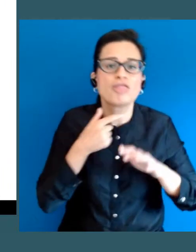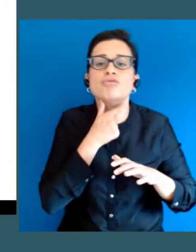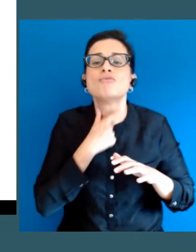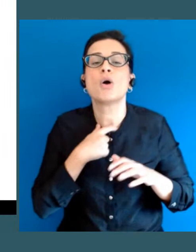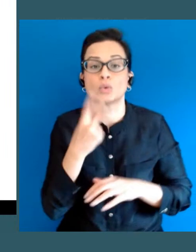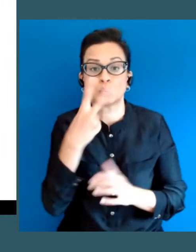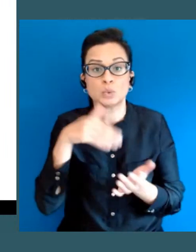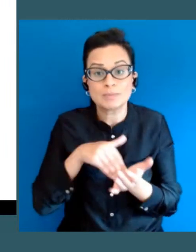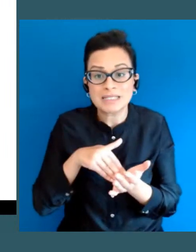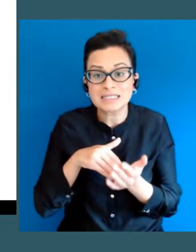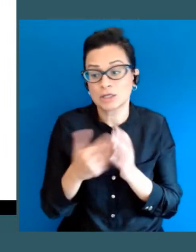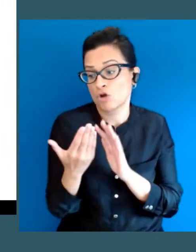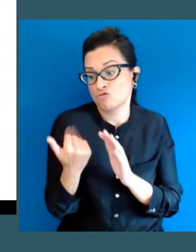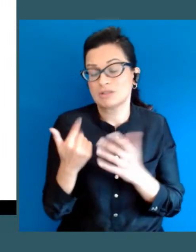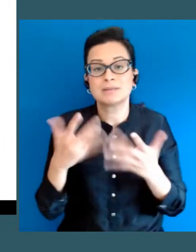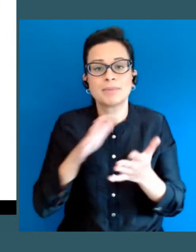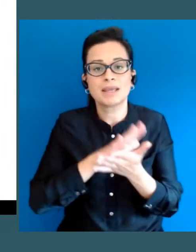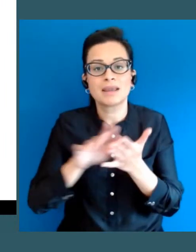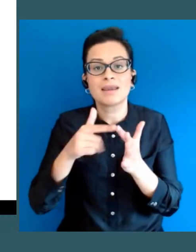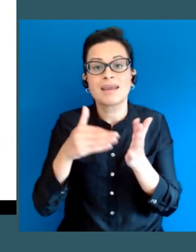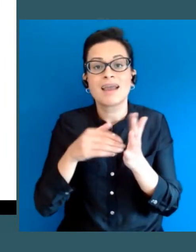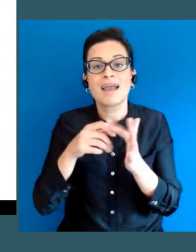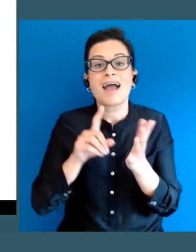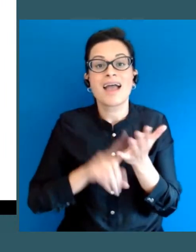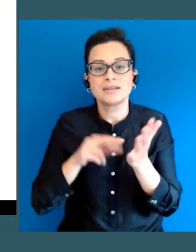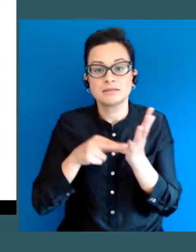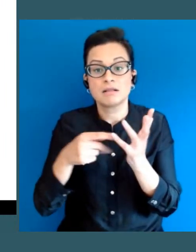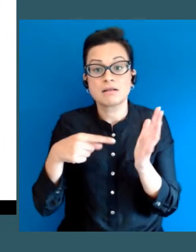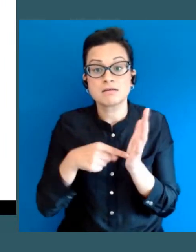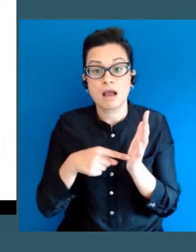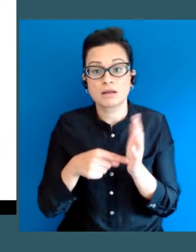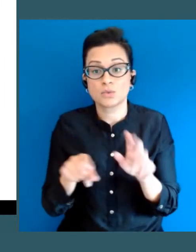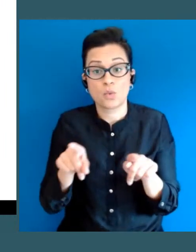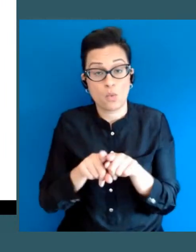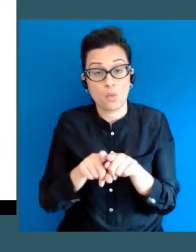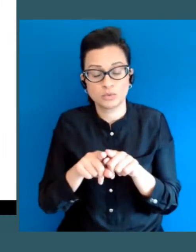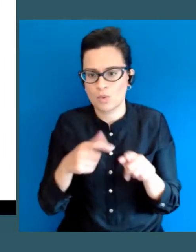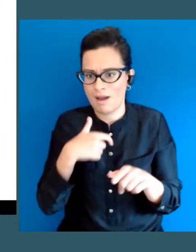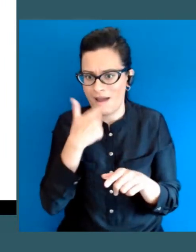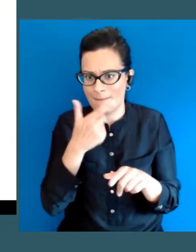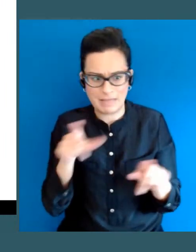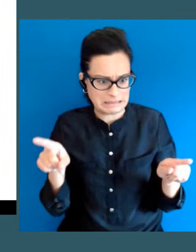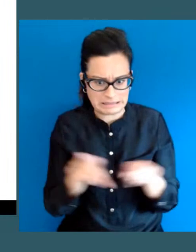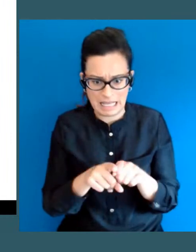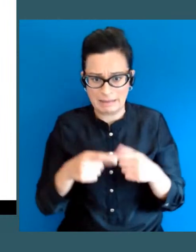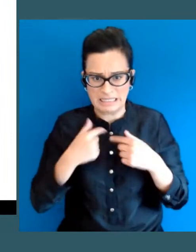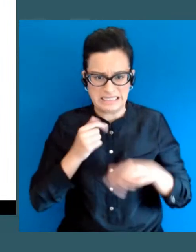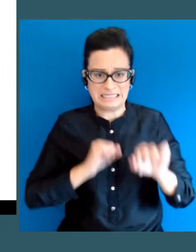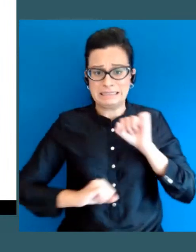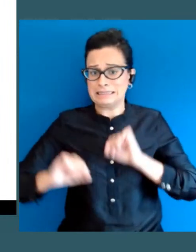ate hazelnuts and the same reaction as apple. And now he's worried he's avoiding all nuts.